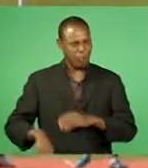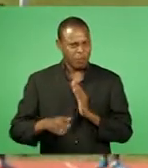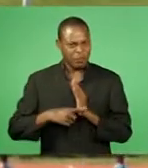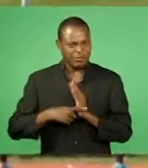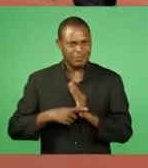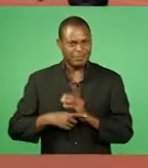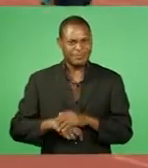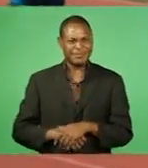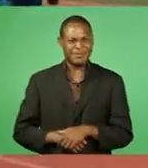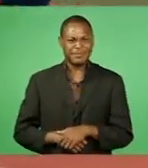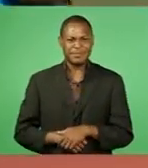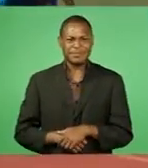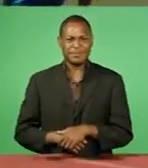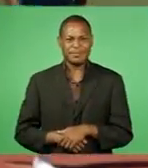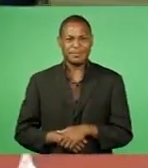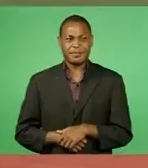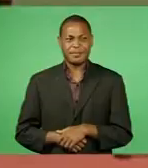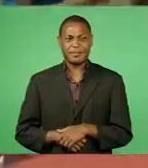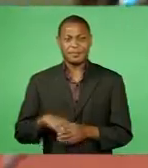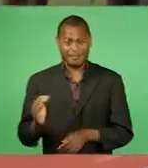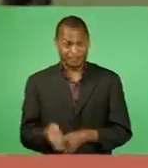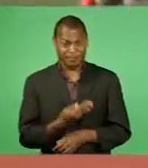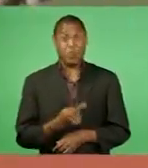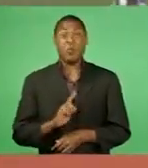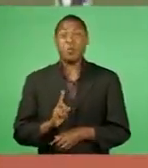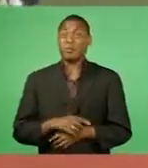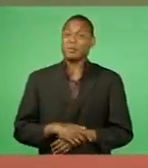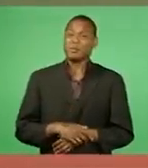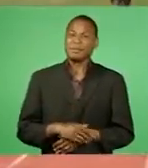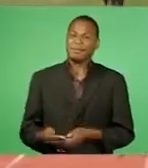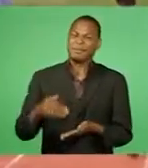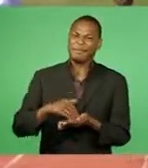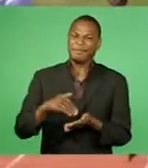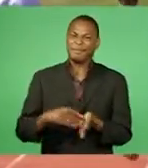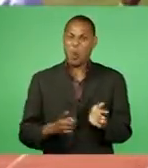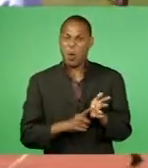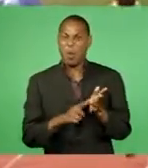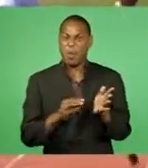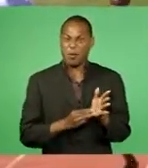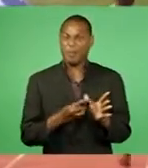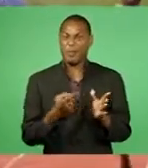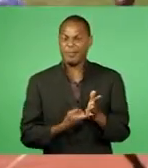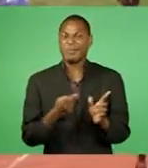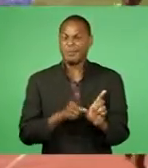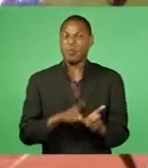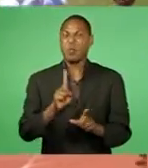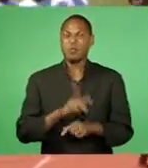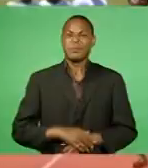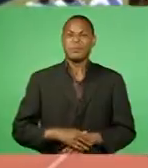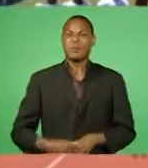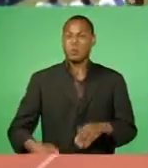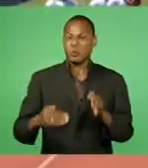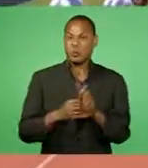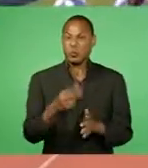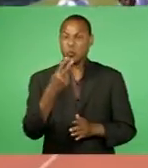tracks. He will be among 30 Lomeri Secondary School athletes taking part in the Suva Zone 2 competition next